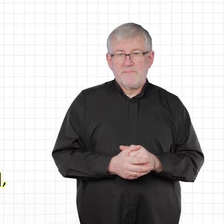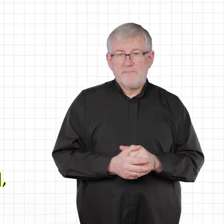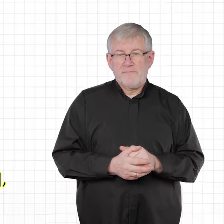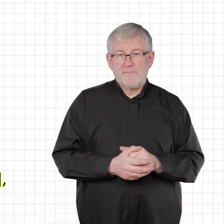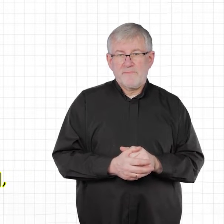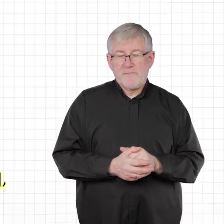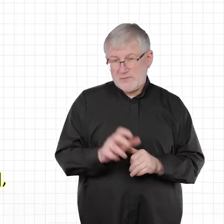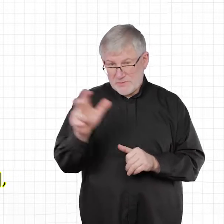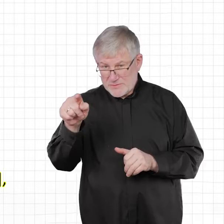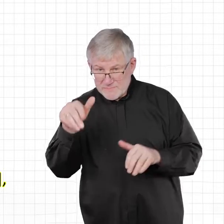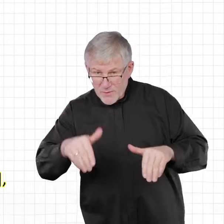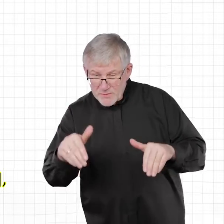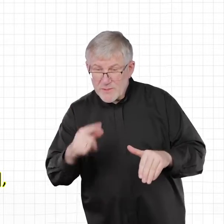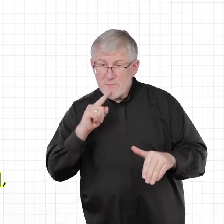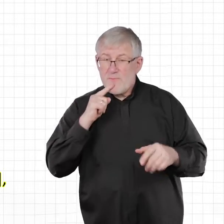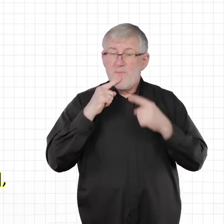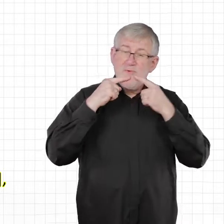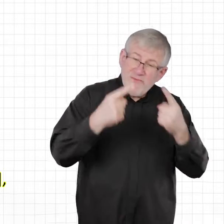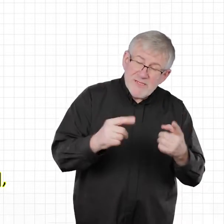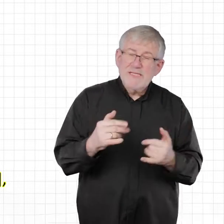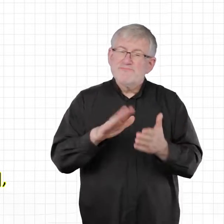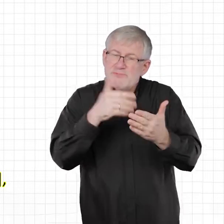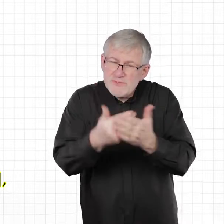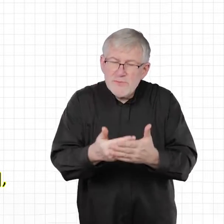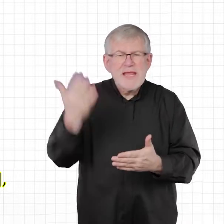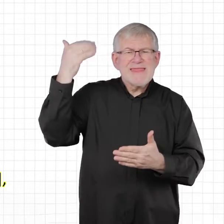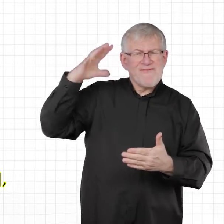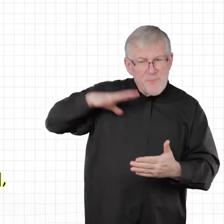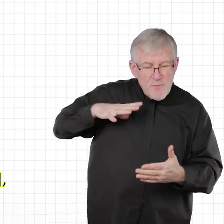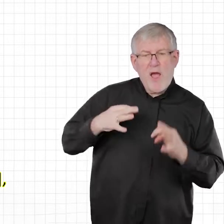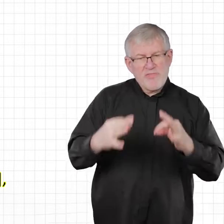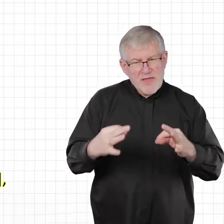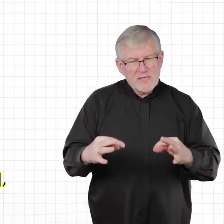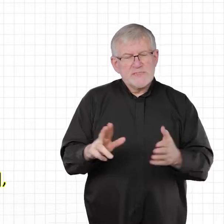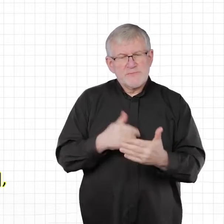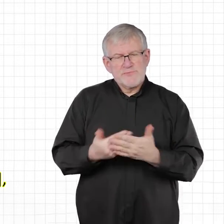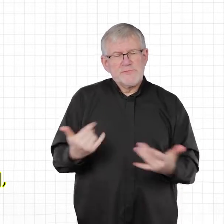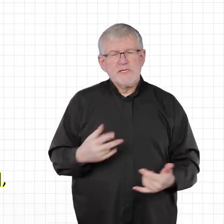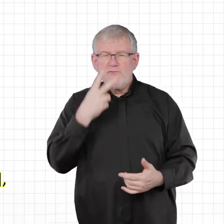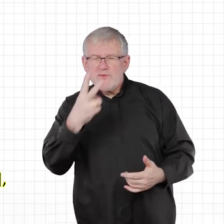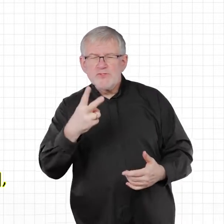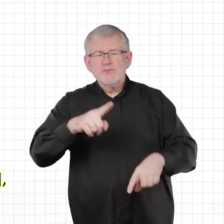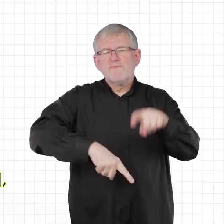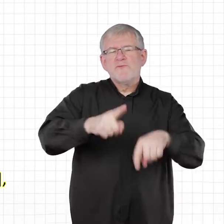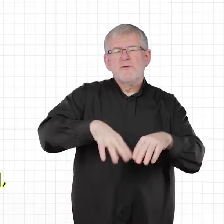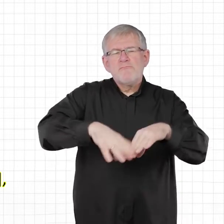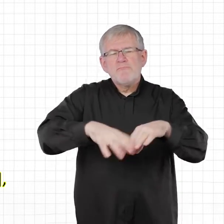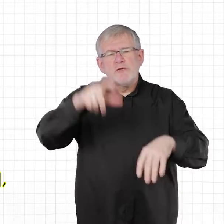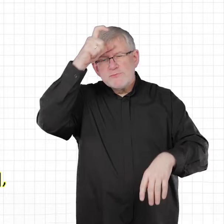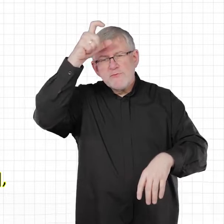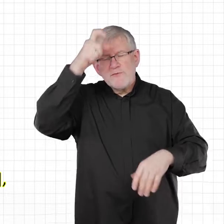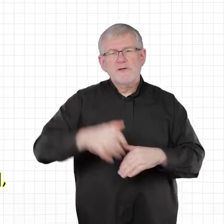somebody in society, of course, there were huge forces of women doing a lot of work to prepare for this to